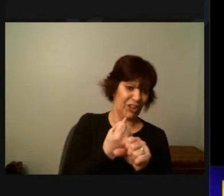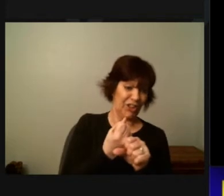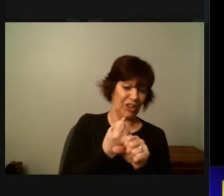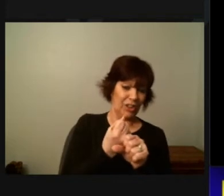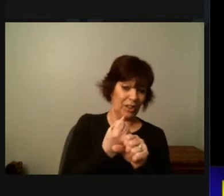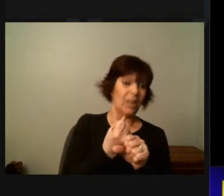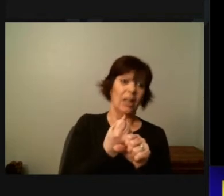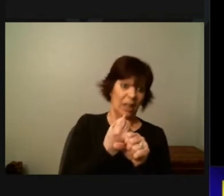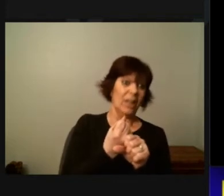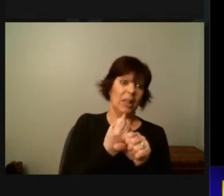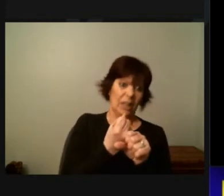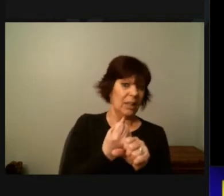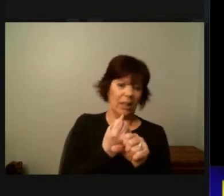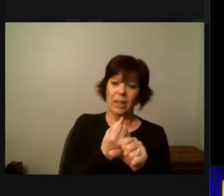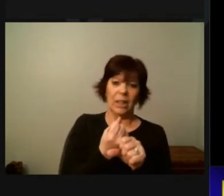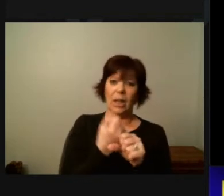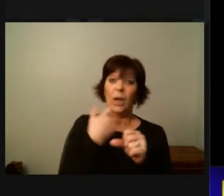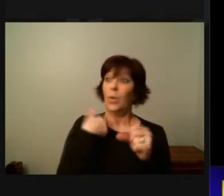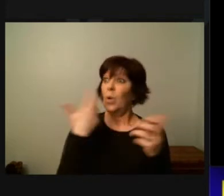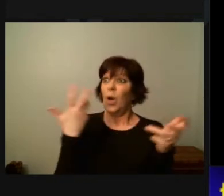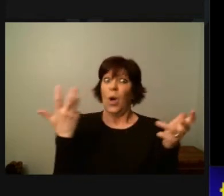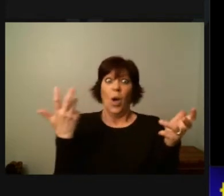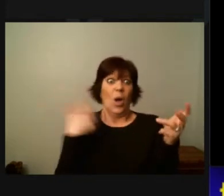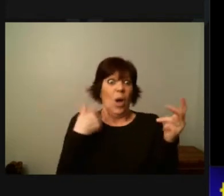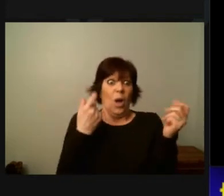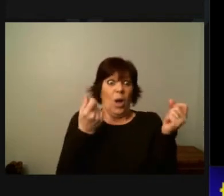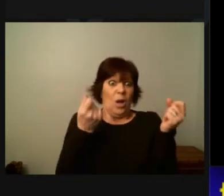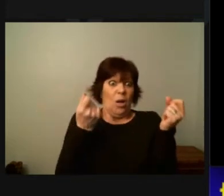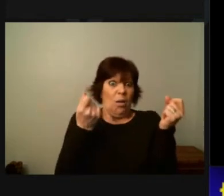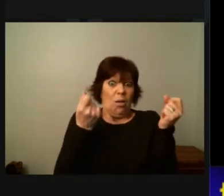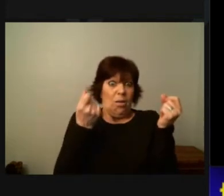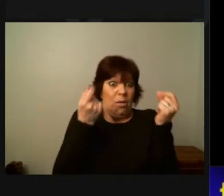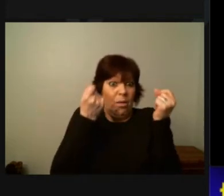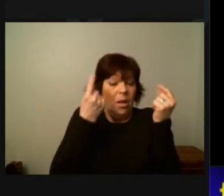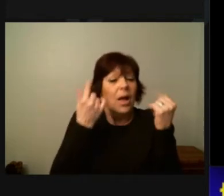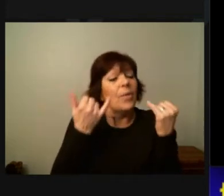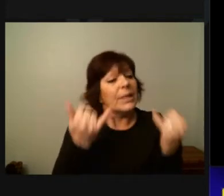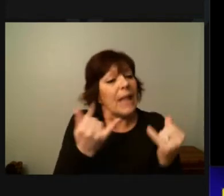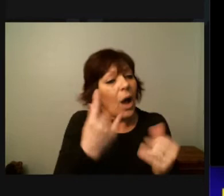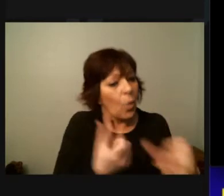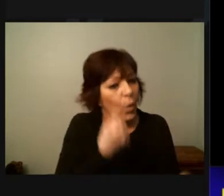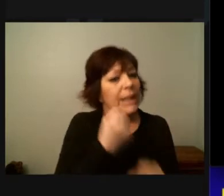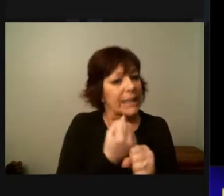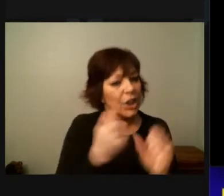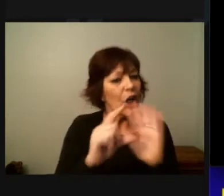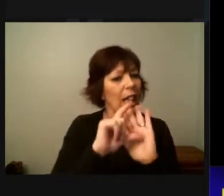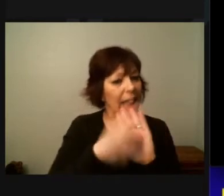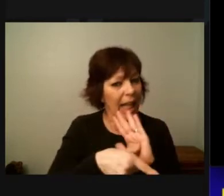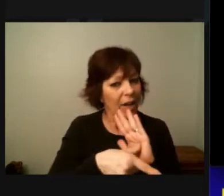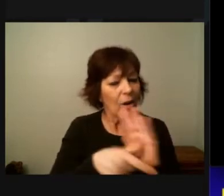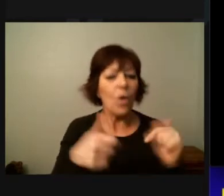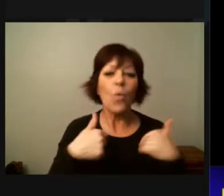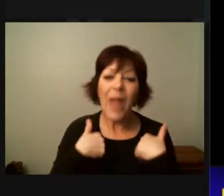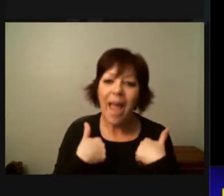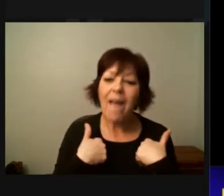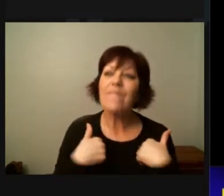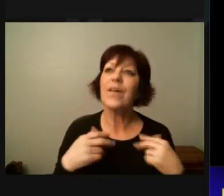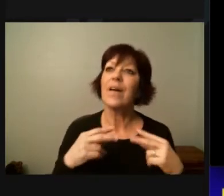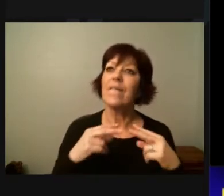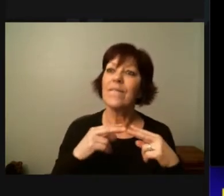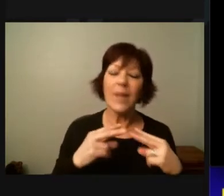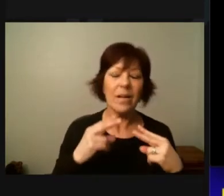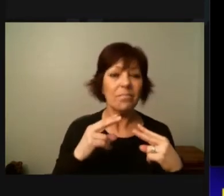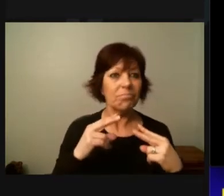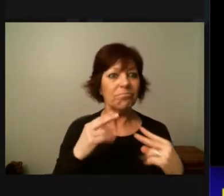we really didn't even know what was coming. And here we are a year later, and we have some very